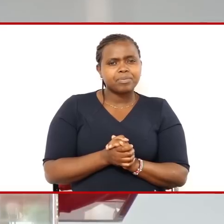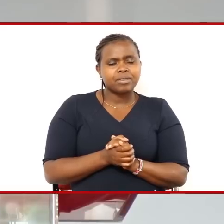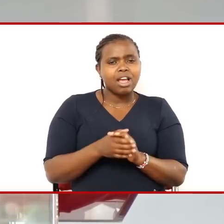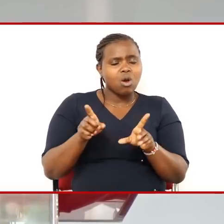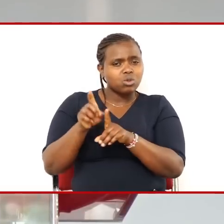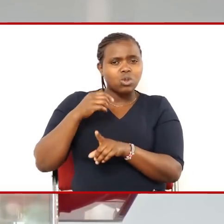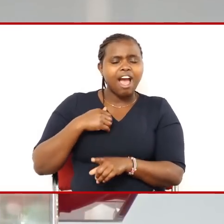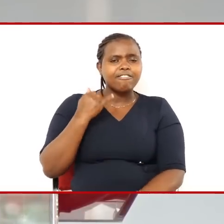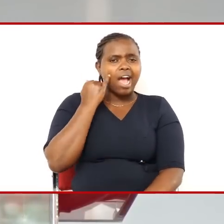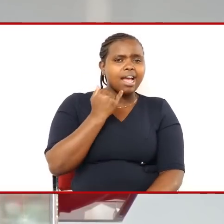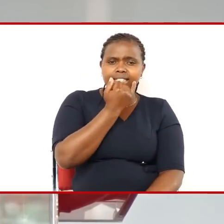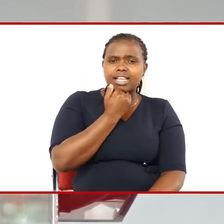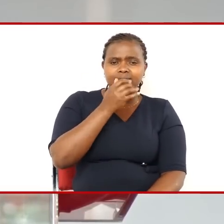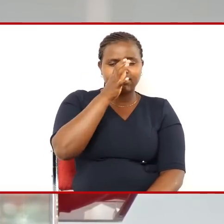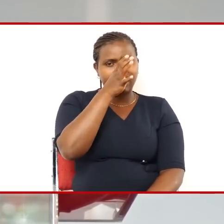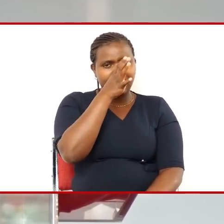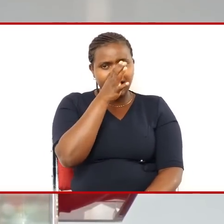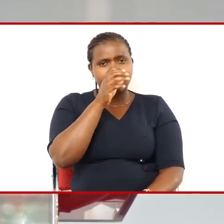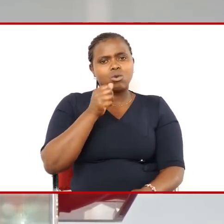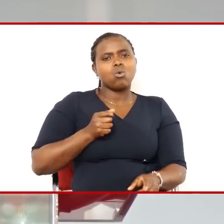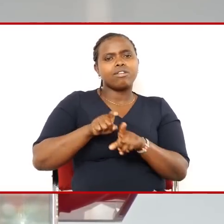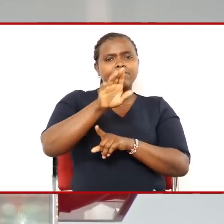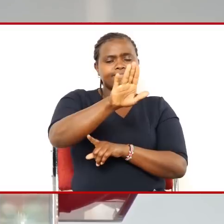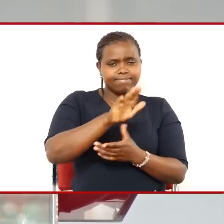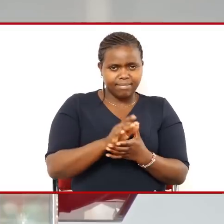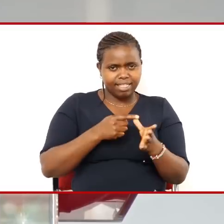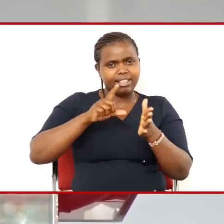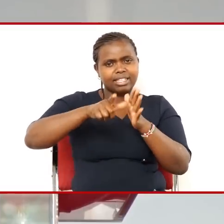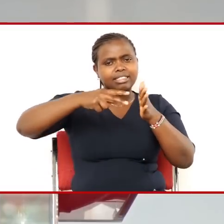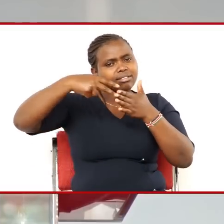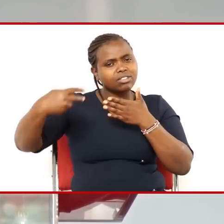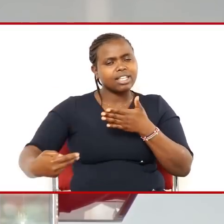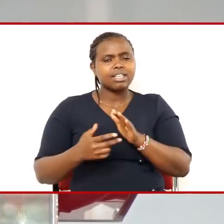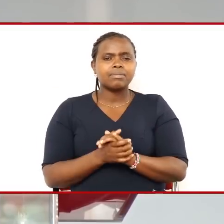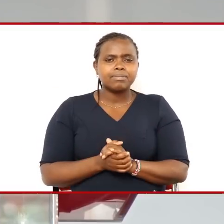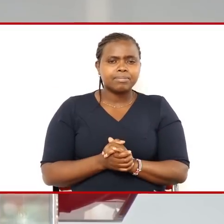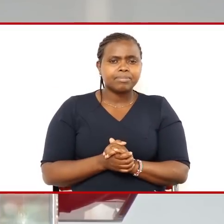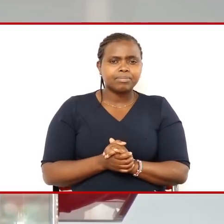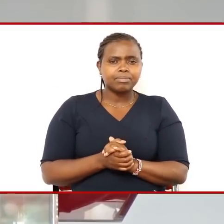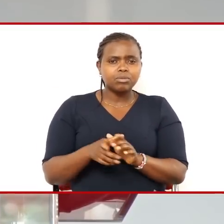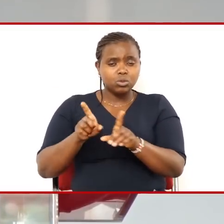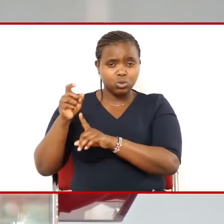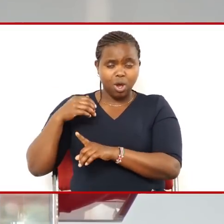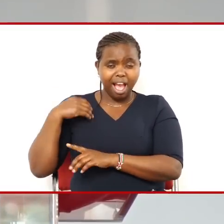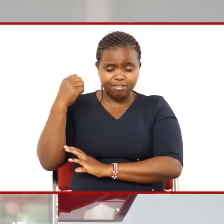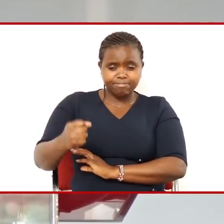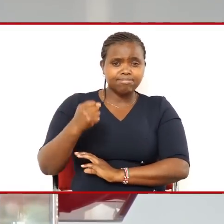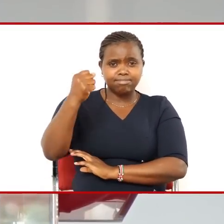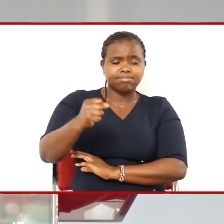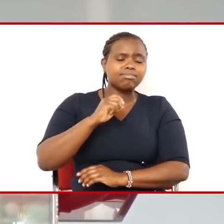Isaac lied about his wife. He failed. Moses committed